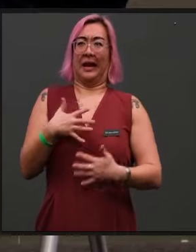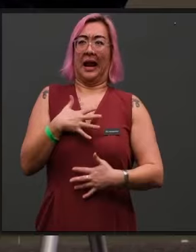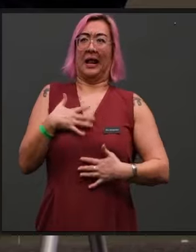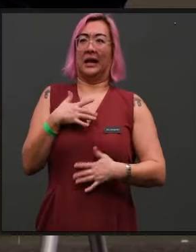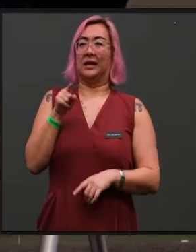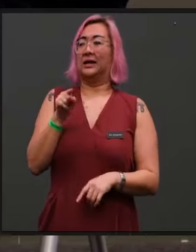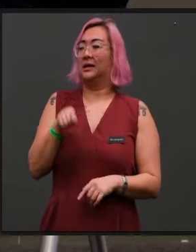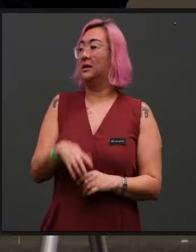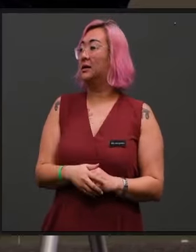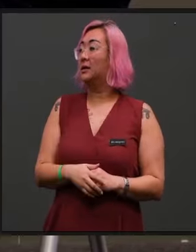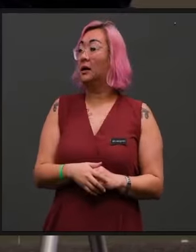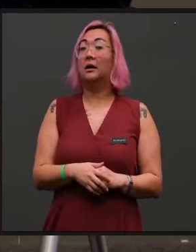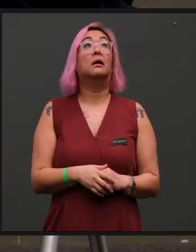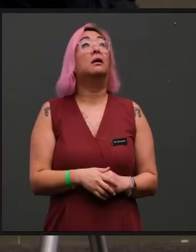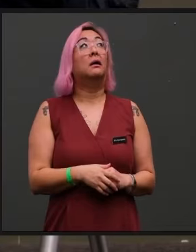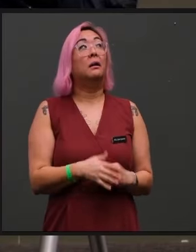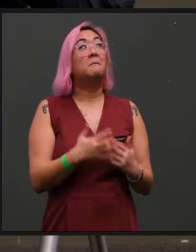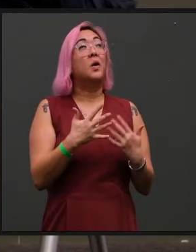Mostly tired.